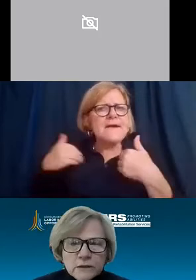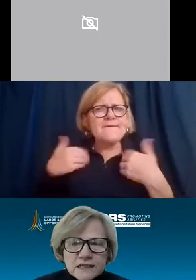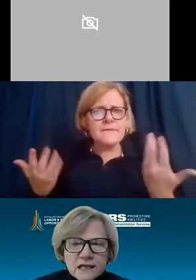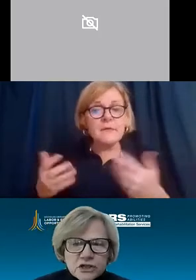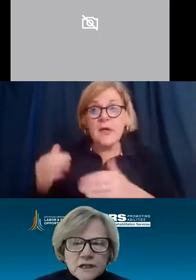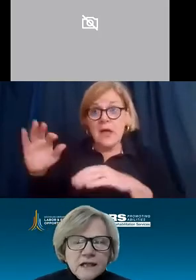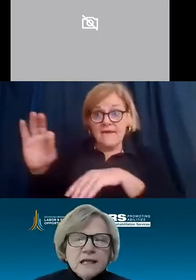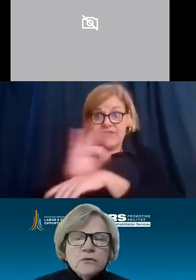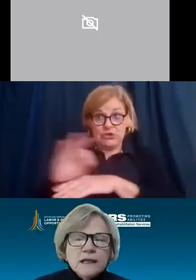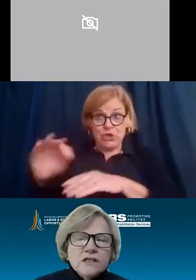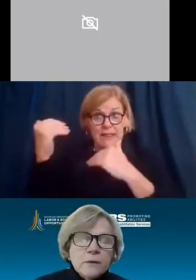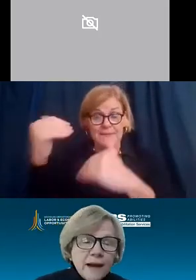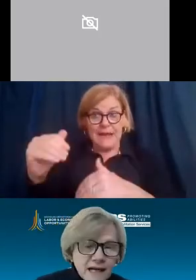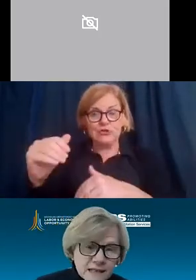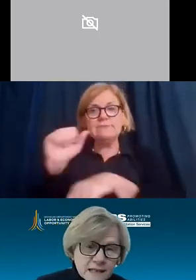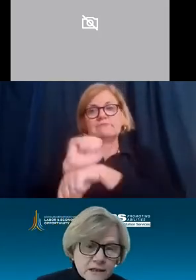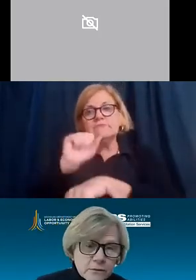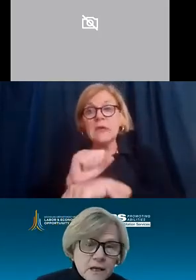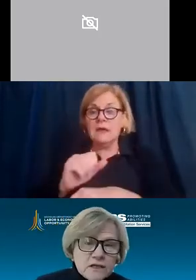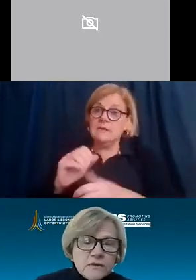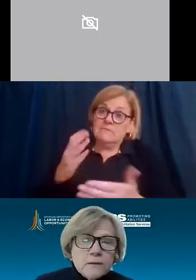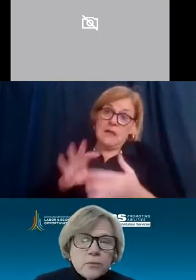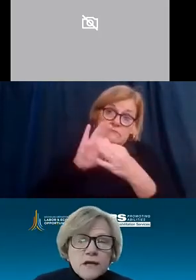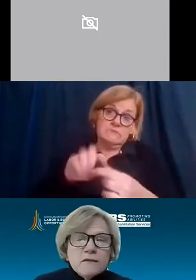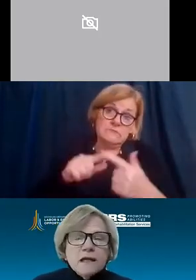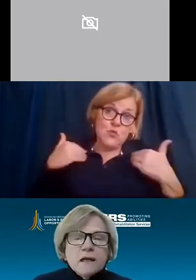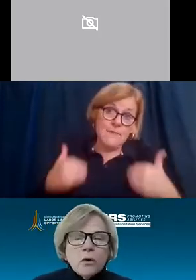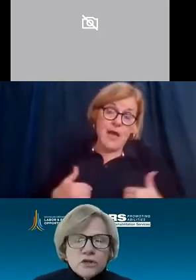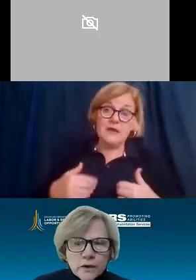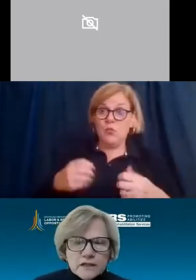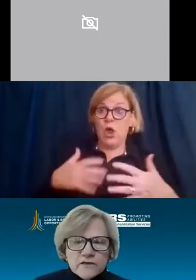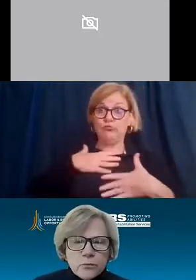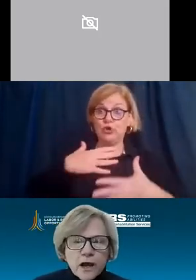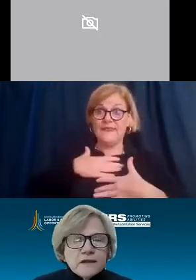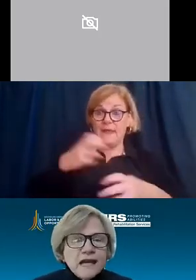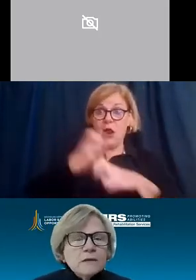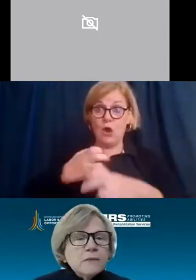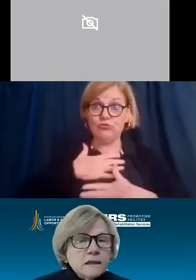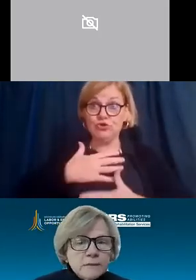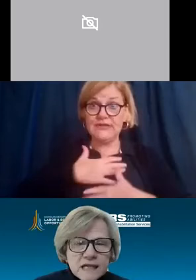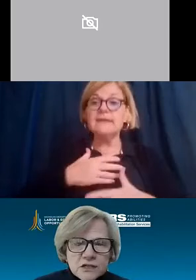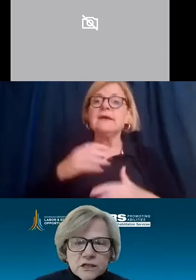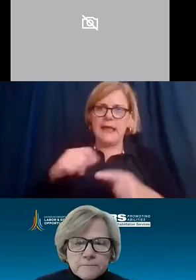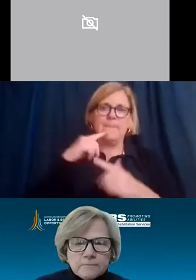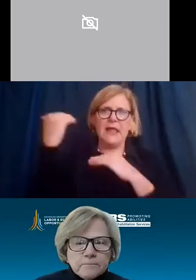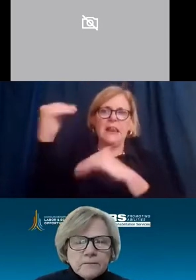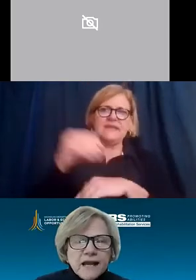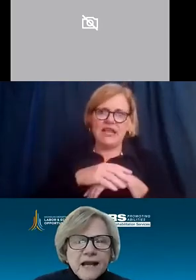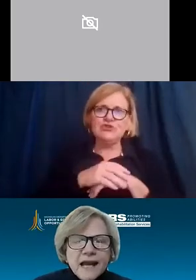functional limitation can relate to a body system, so that breathing or shortness of breath can be a